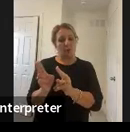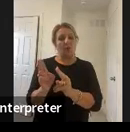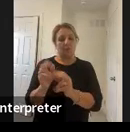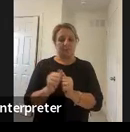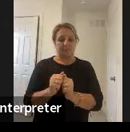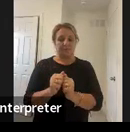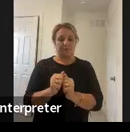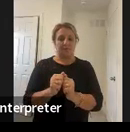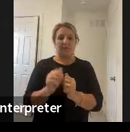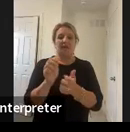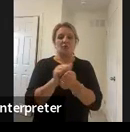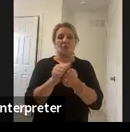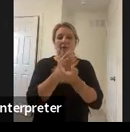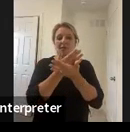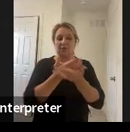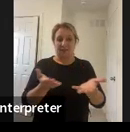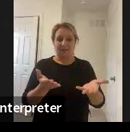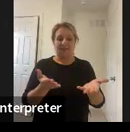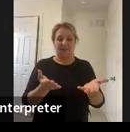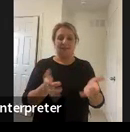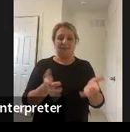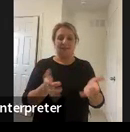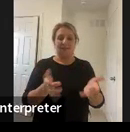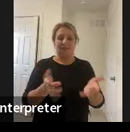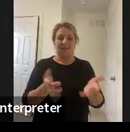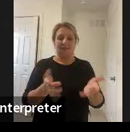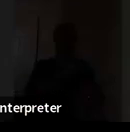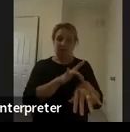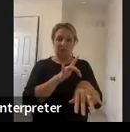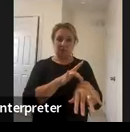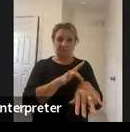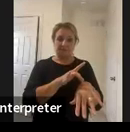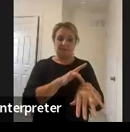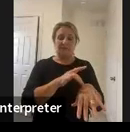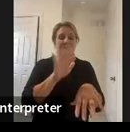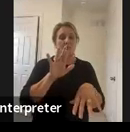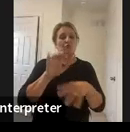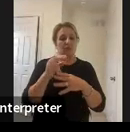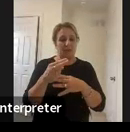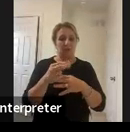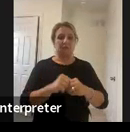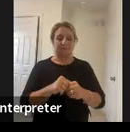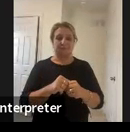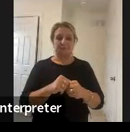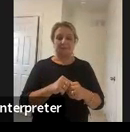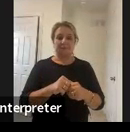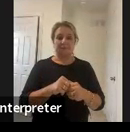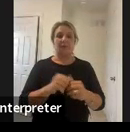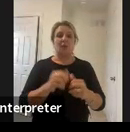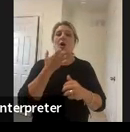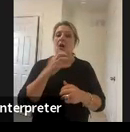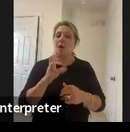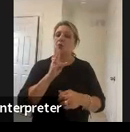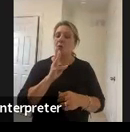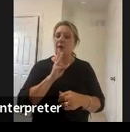wash any of those items that touched the person with a rash with detergent and hot water. Do